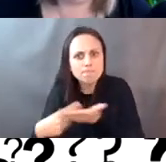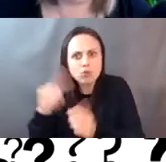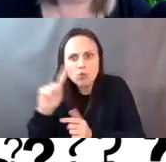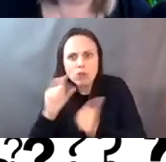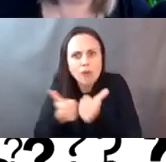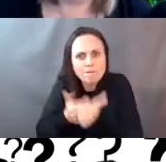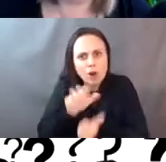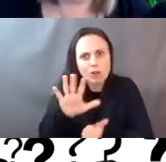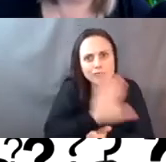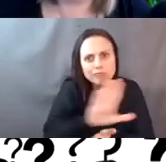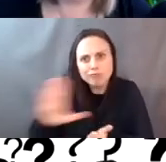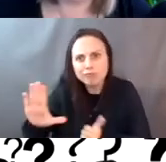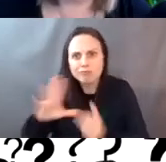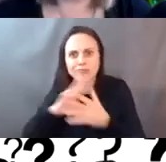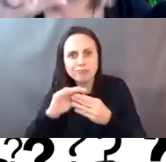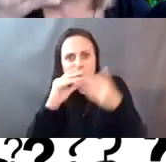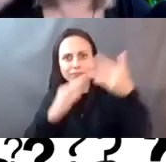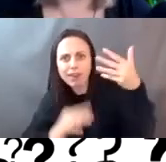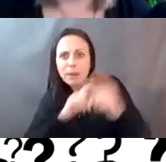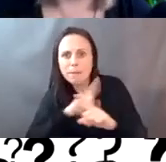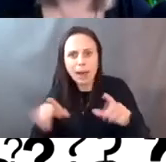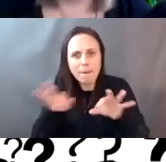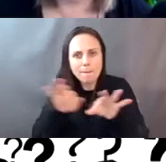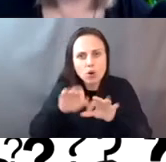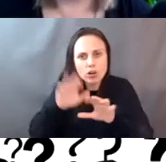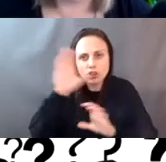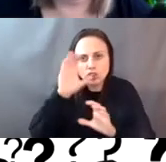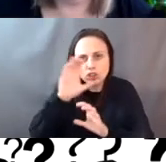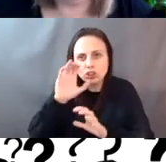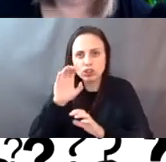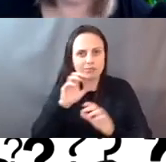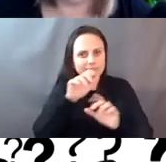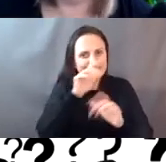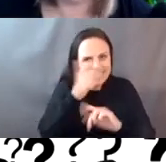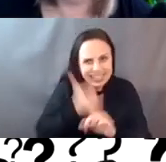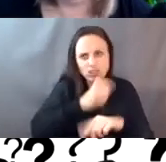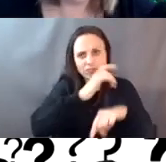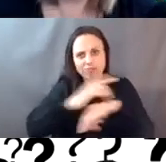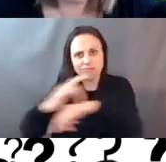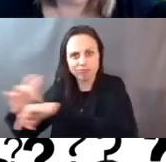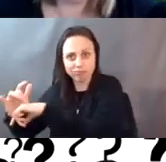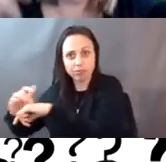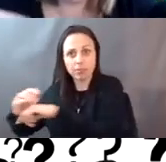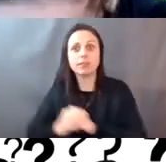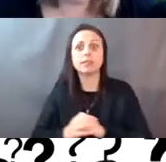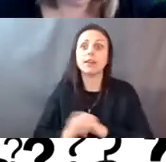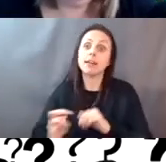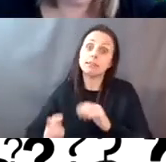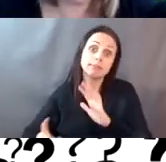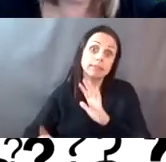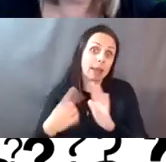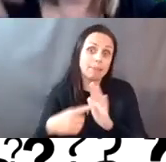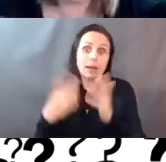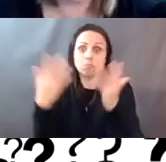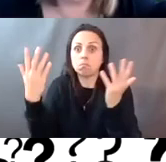the audience. But you need to sort of leverage the search engine of each of those big platforms. And sometimes,